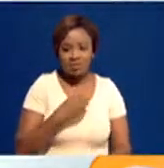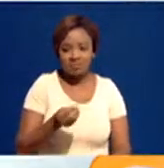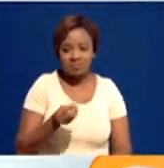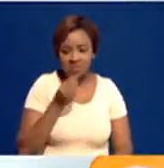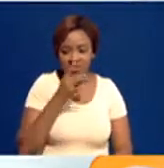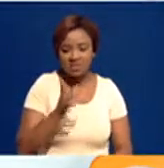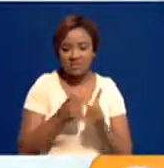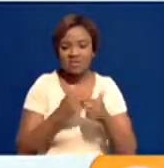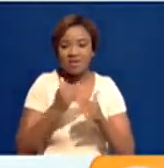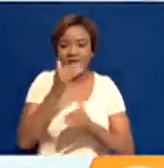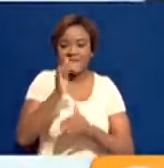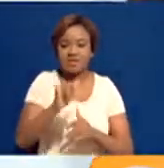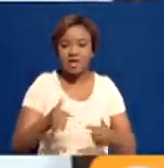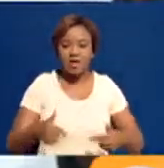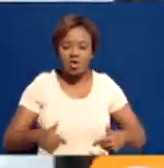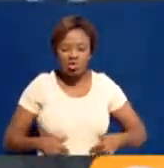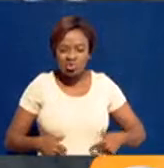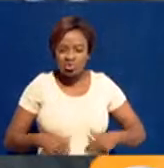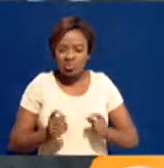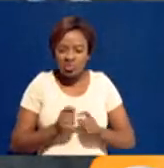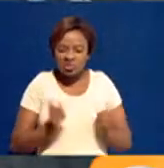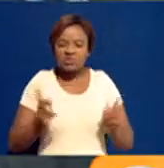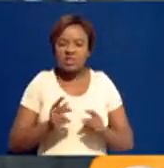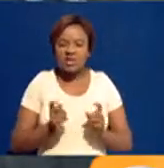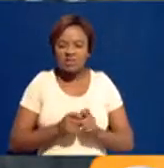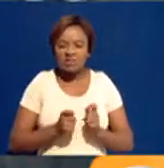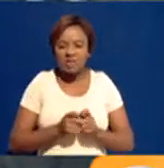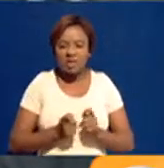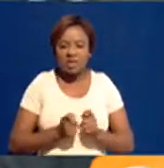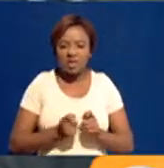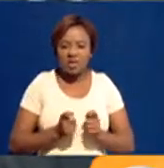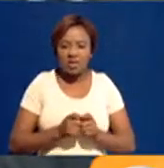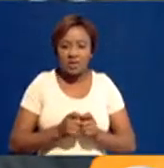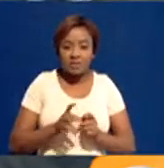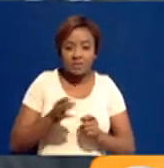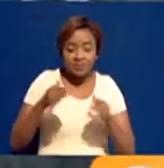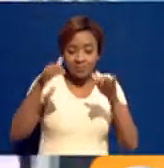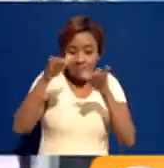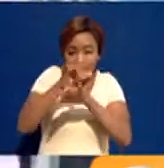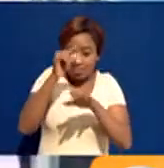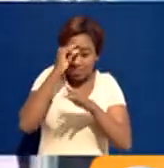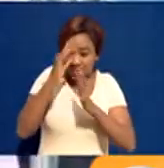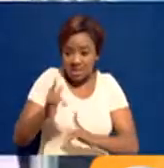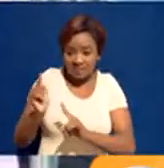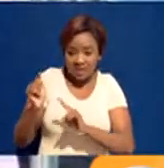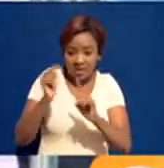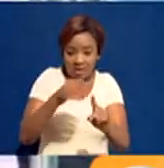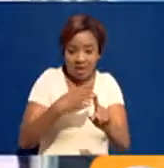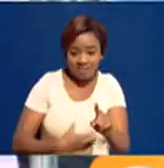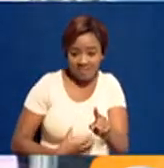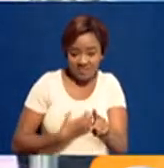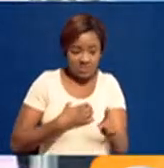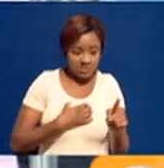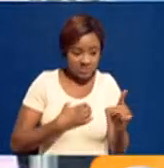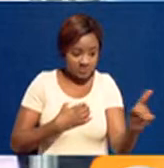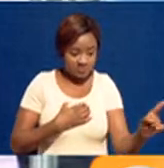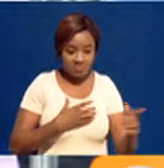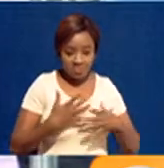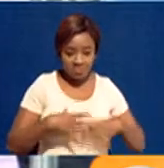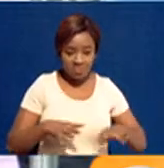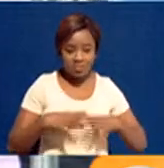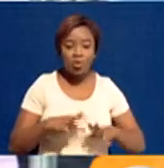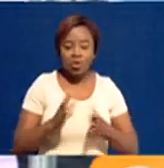ikaanza kunuma. Nakuru Deputy Governor David Konis, who visited the affected victims Saturday